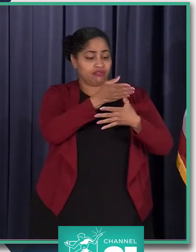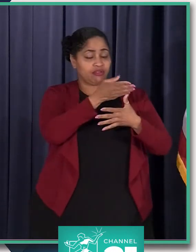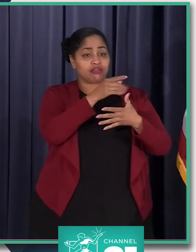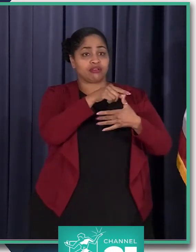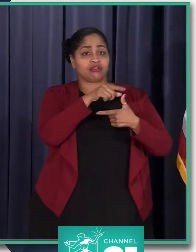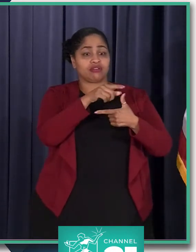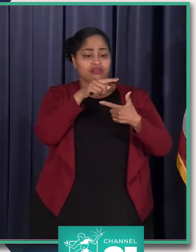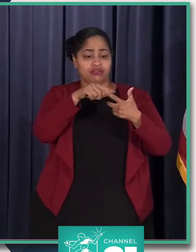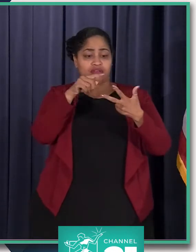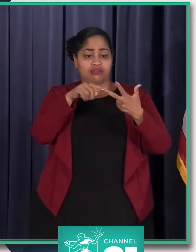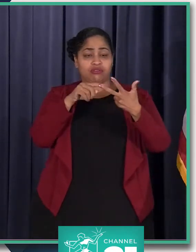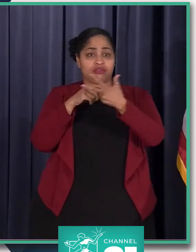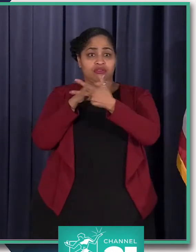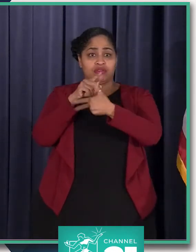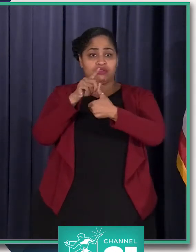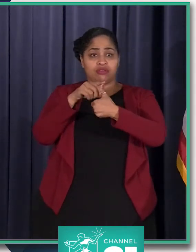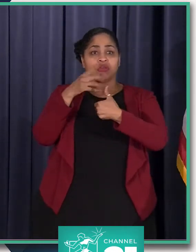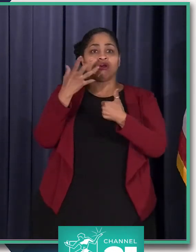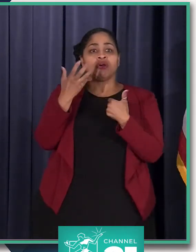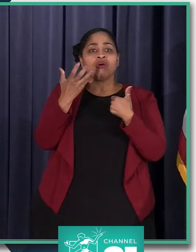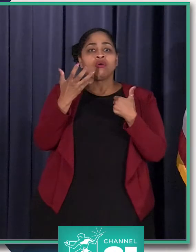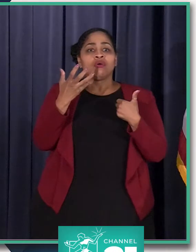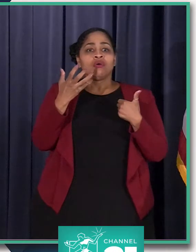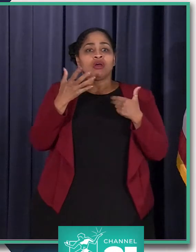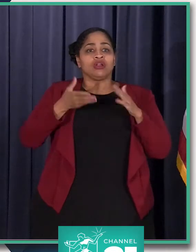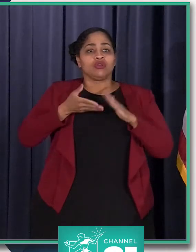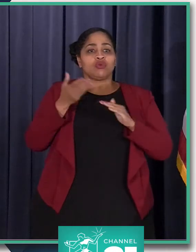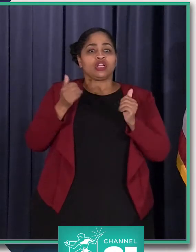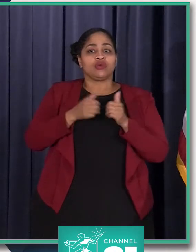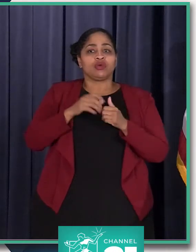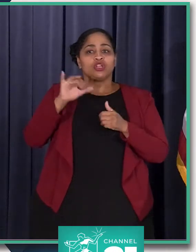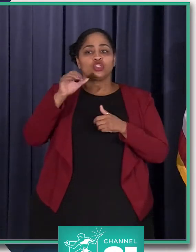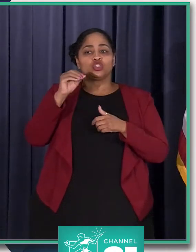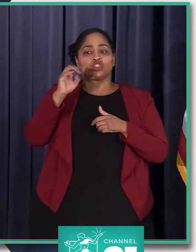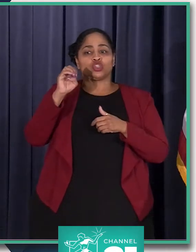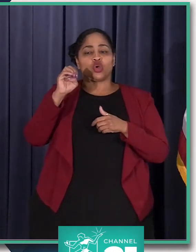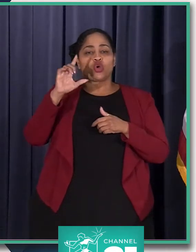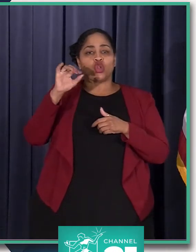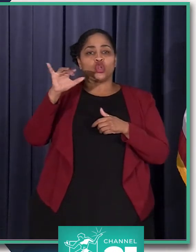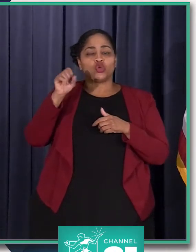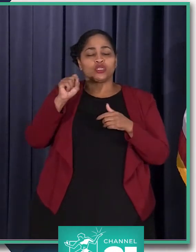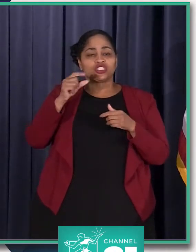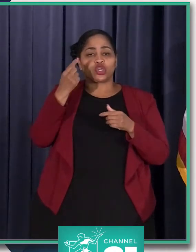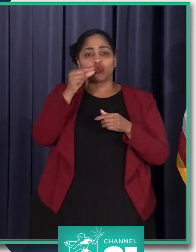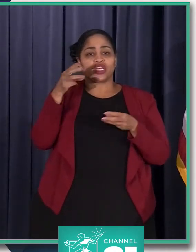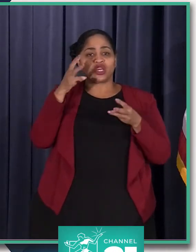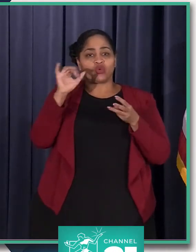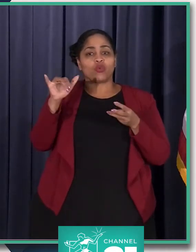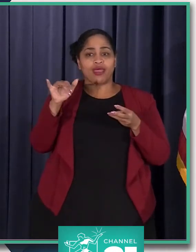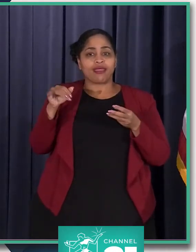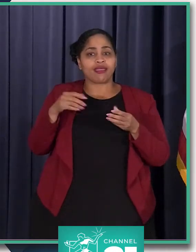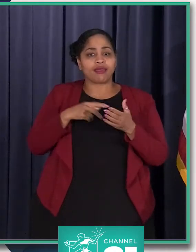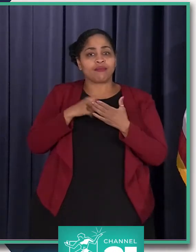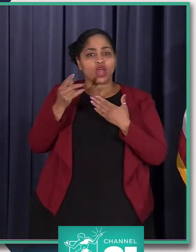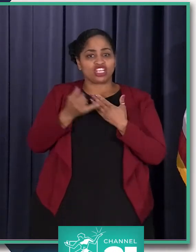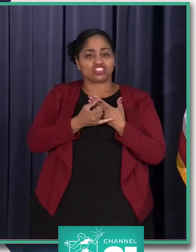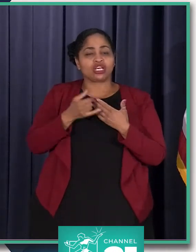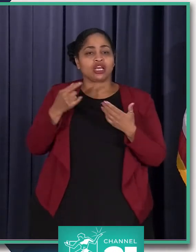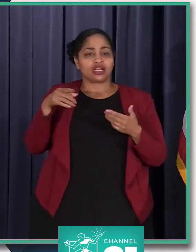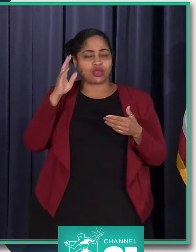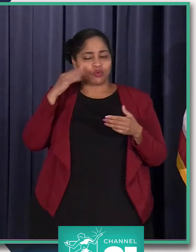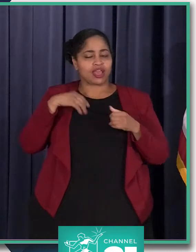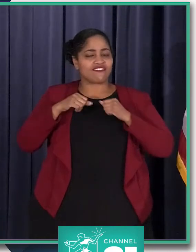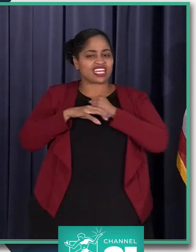first phase, we want to run it along with the Joe Louis Greenway project, where they'll see a campaign that we're going to run along